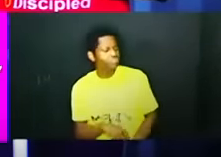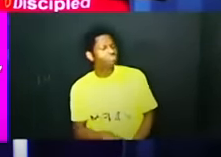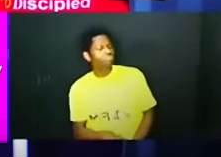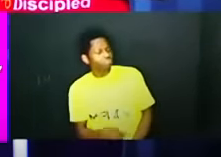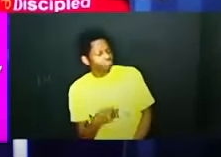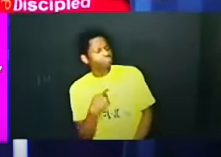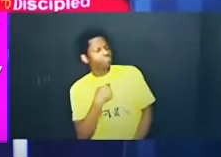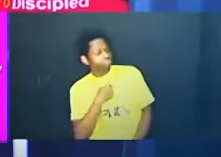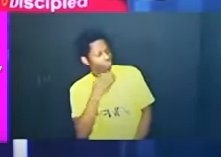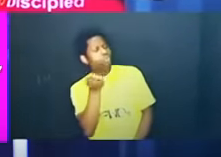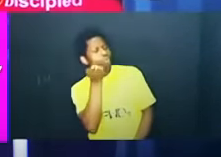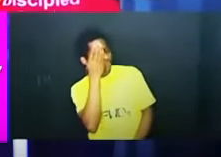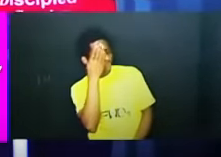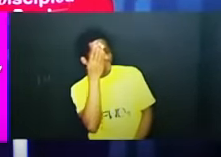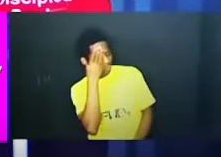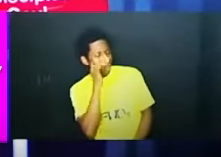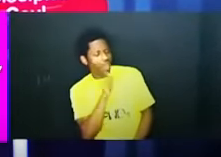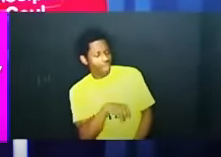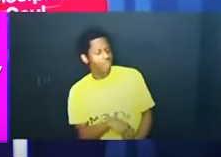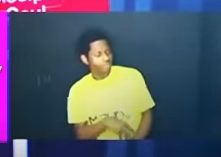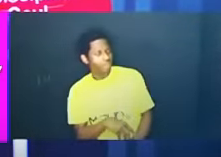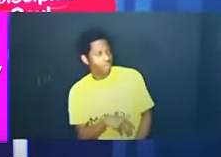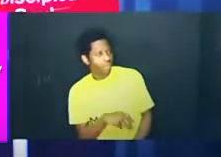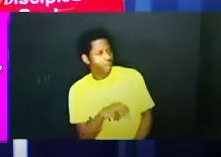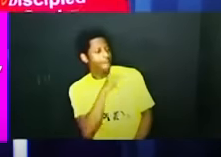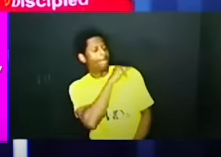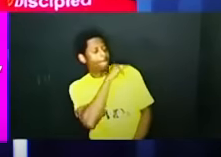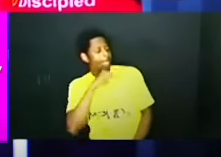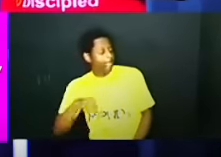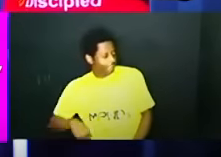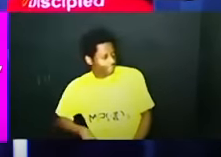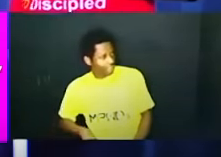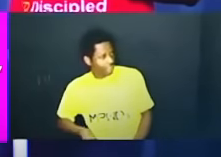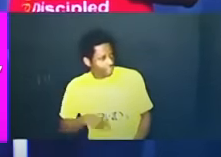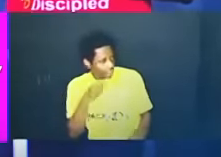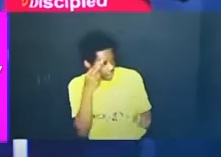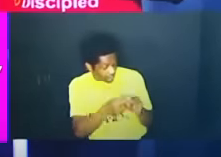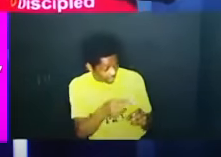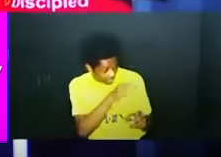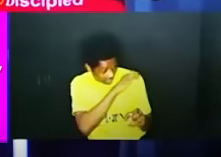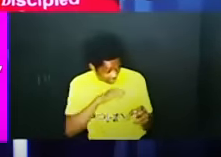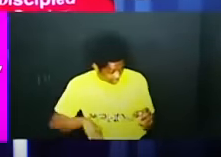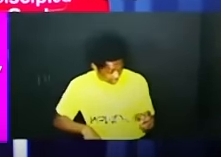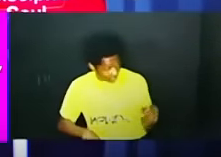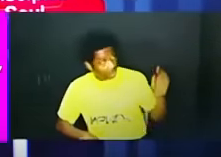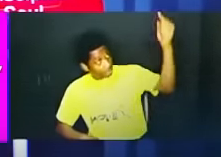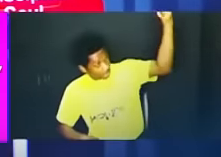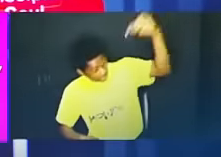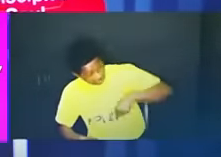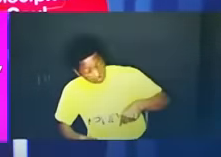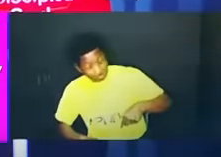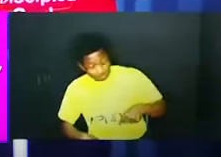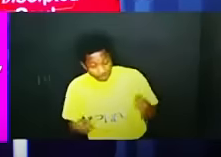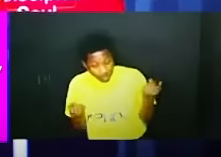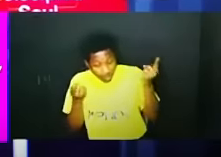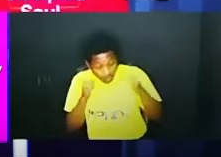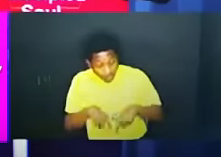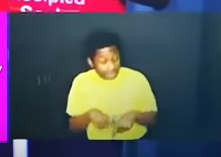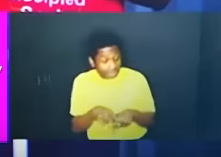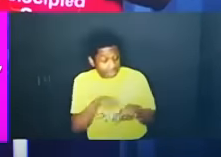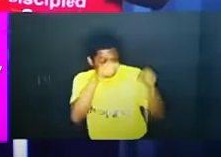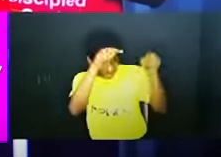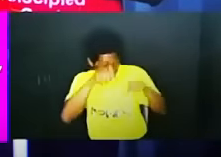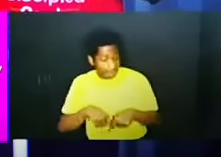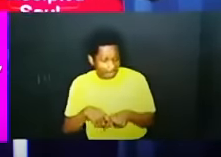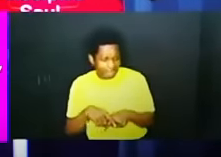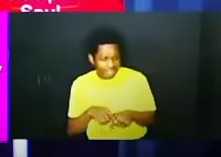that Messiah called Christ is coming. When he comes, he will explain